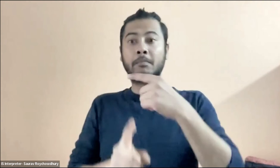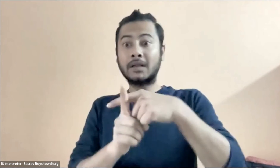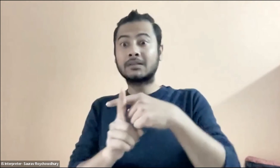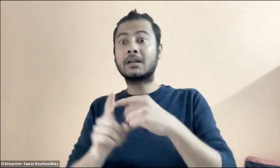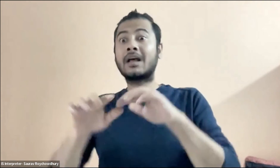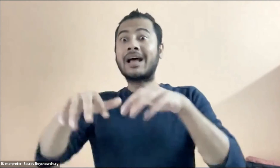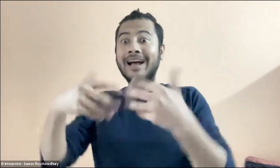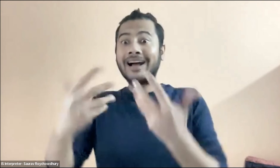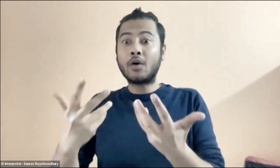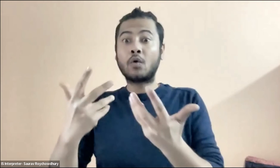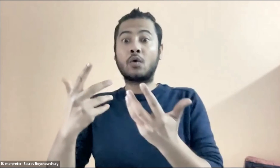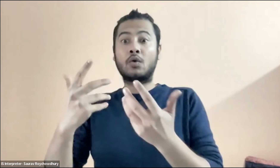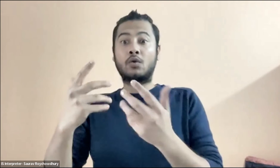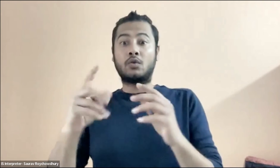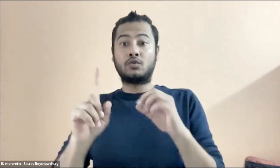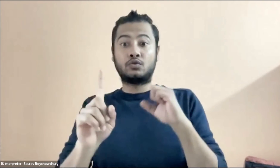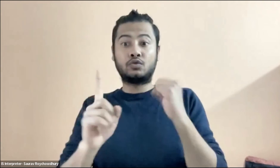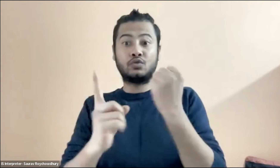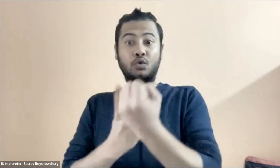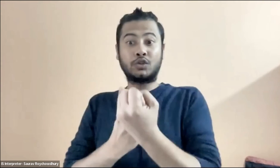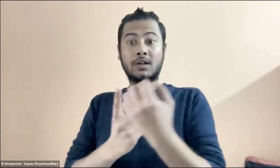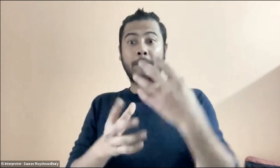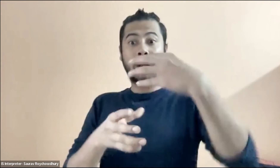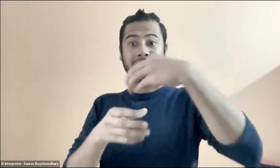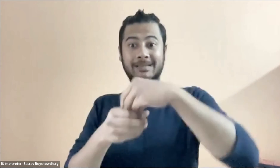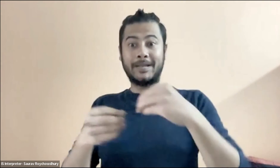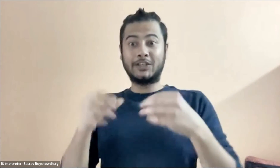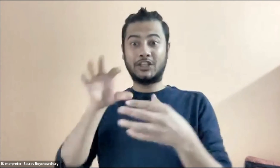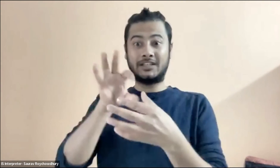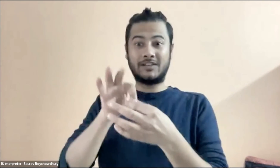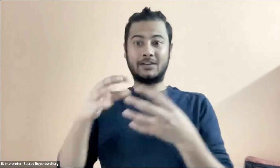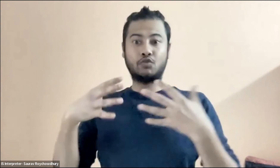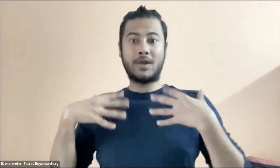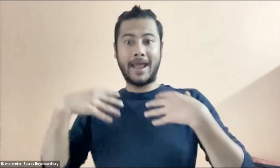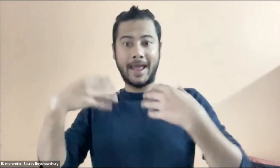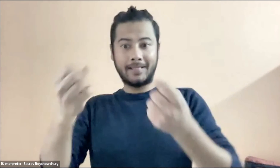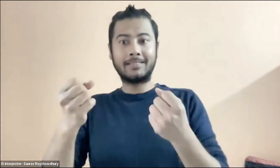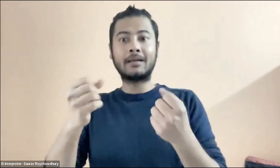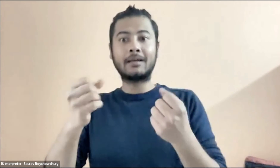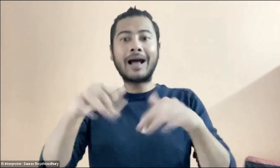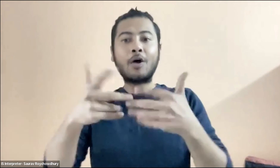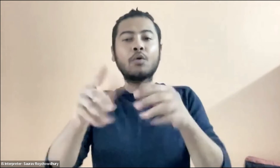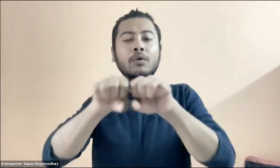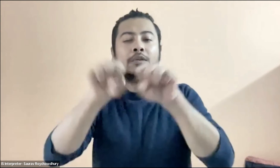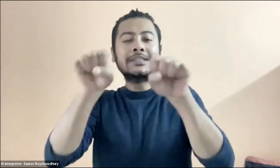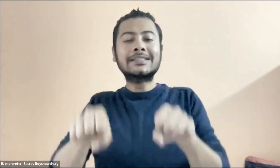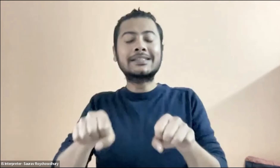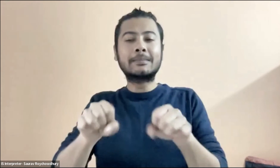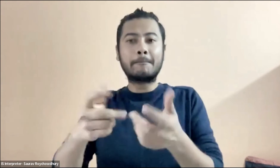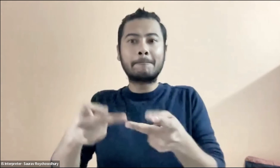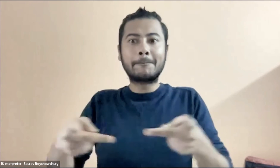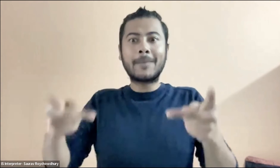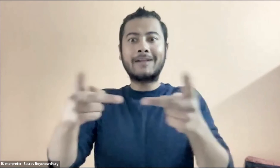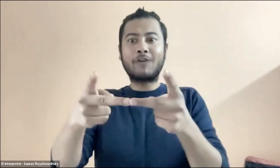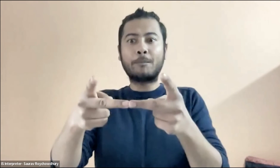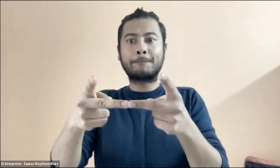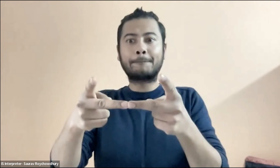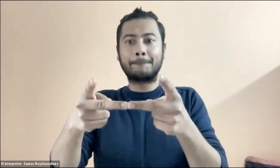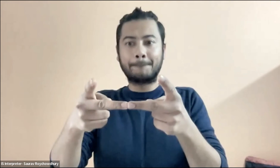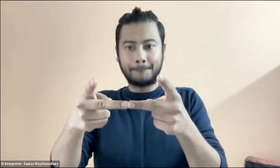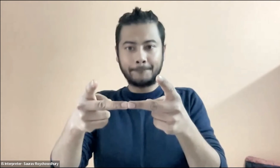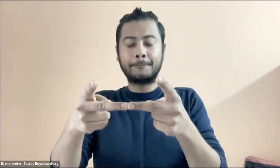institutionalization of social participation in health. Yes, it's a critical lever and an accountability